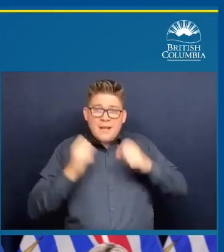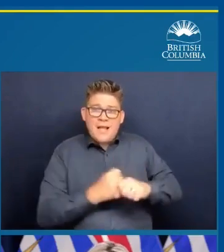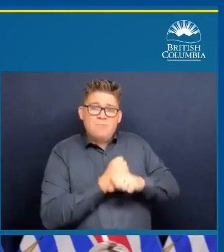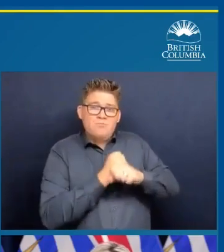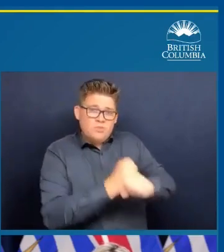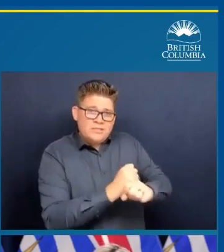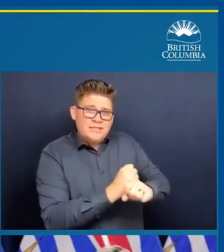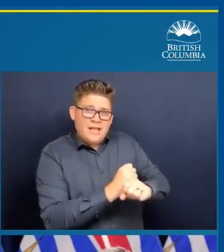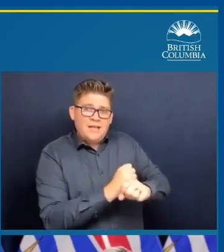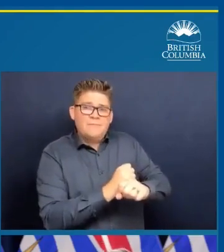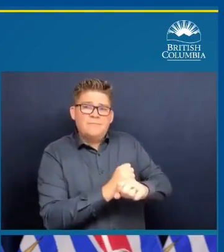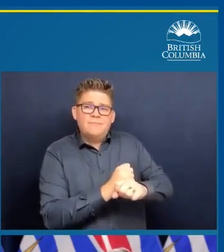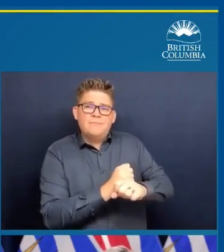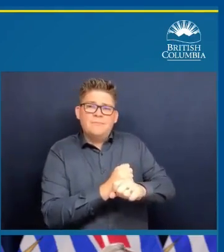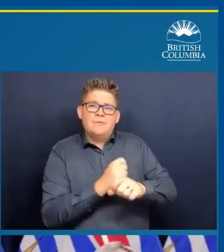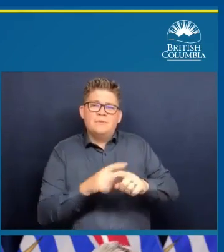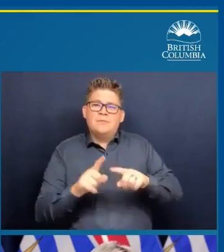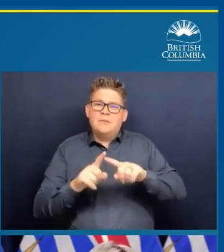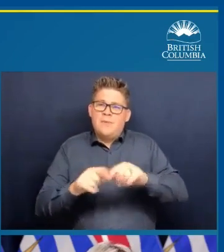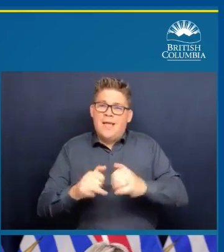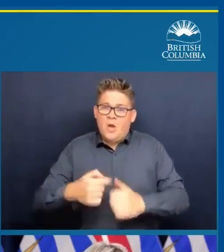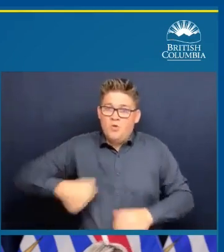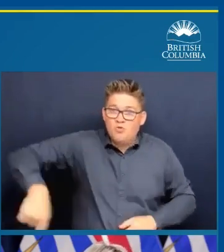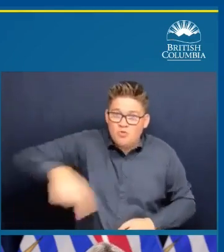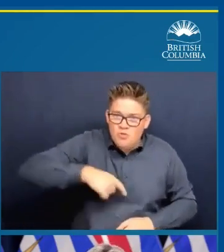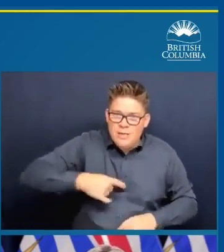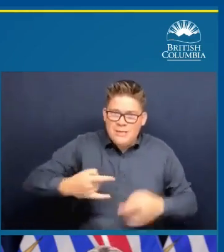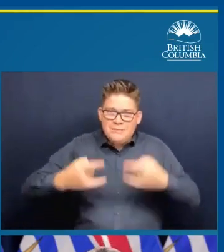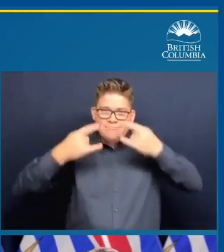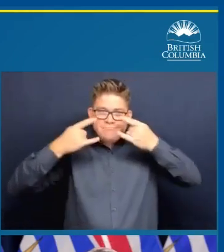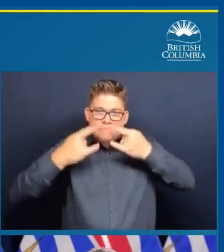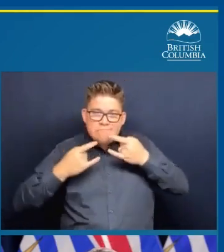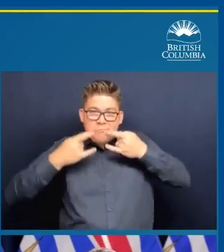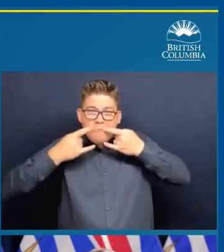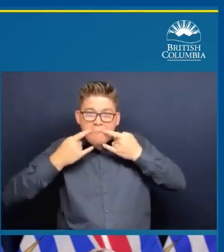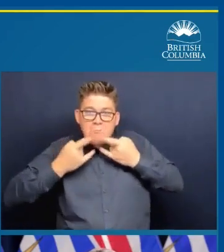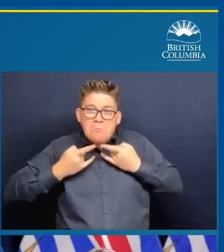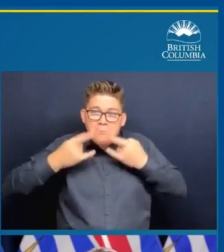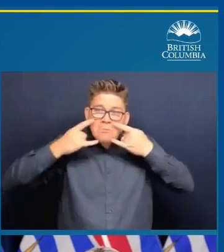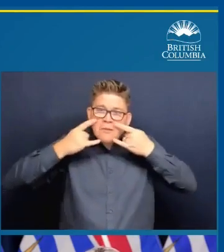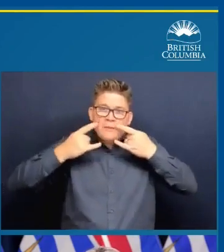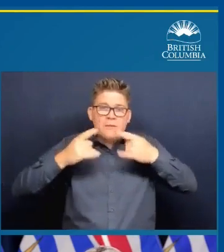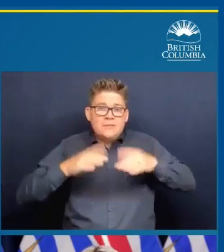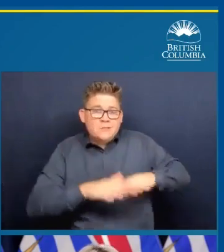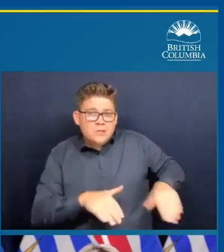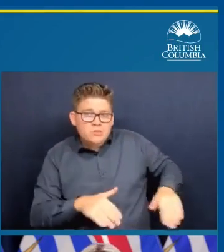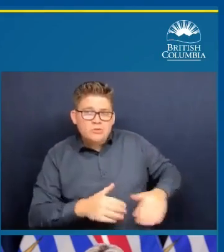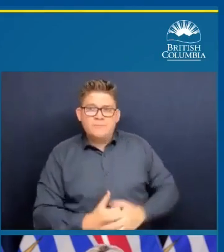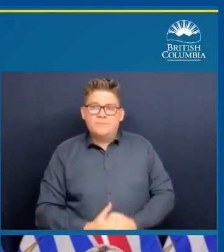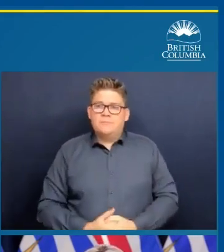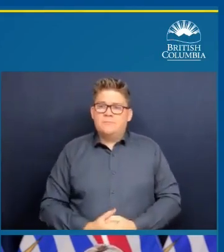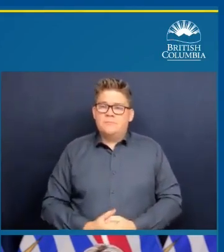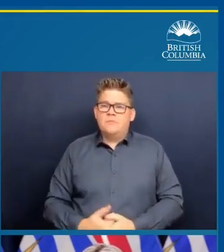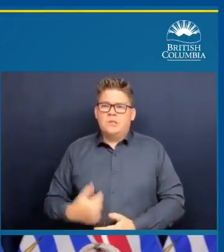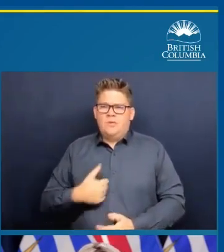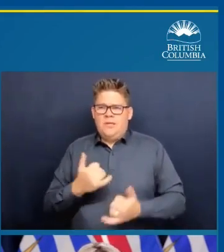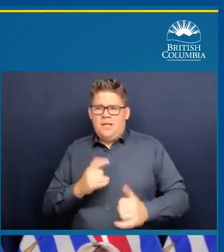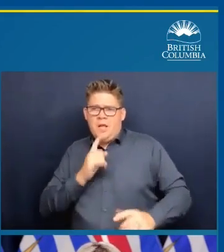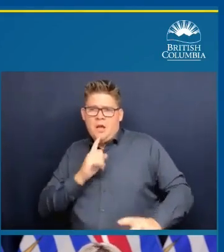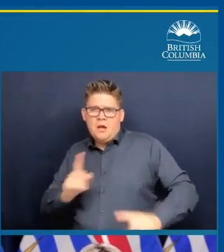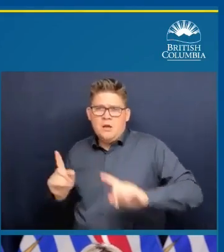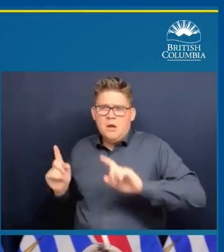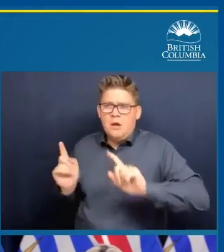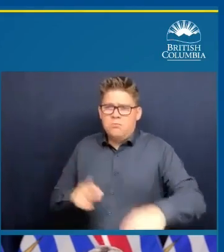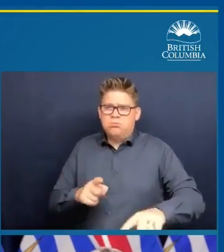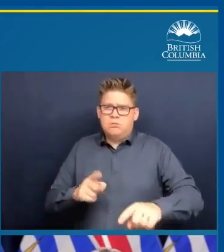sometimes. And I do not believe we need that heavy hand of a mandate to send a clear message that